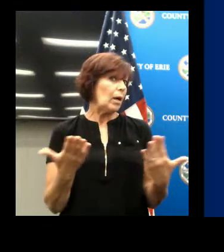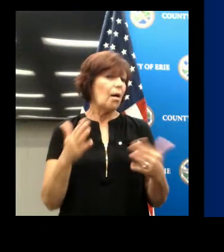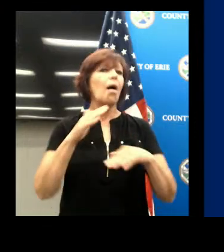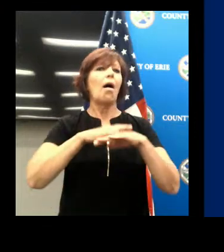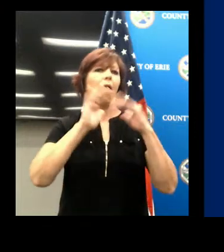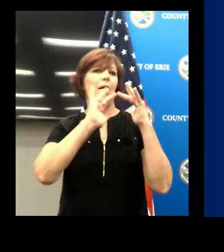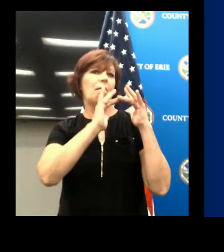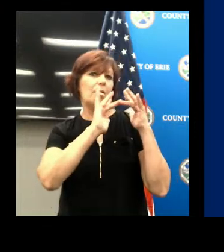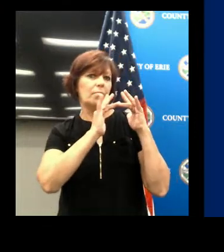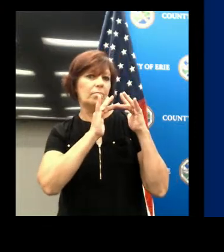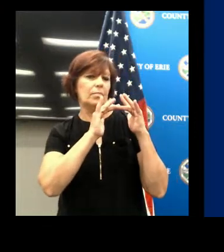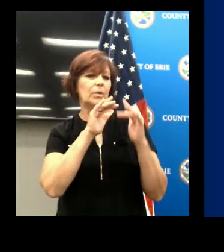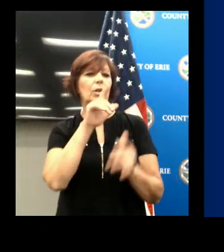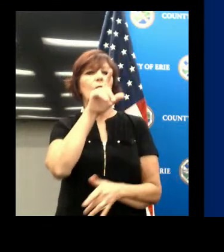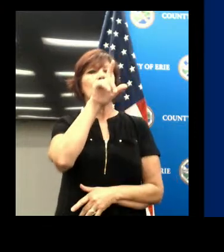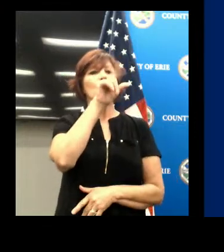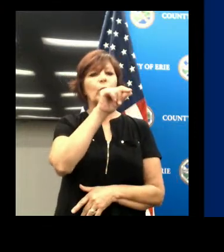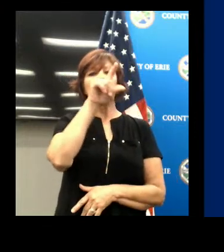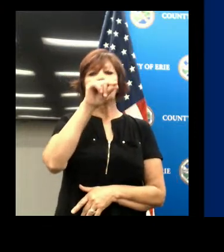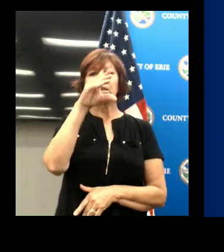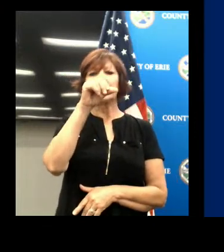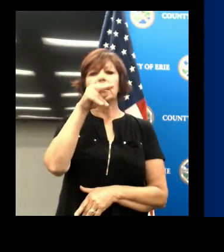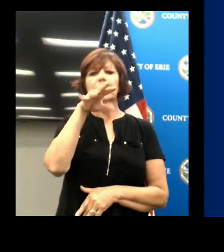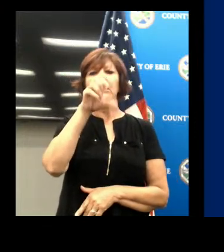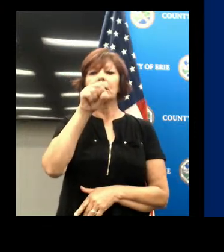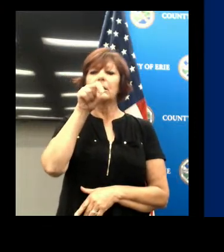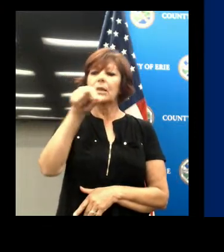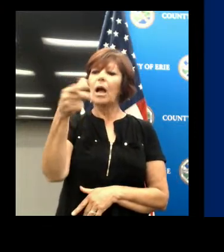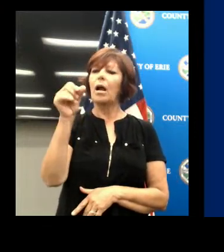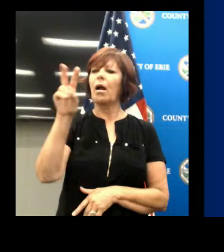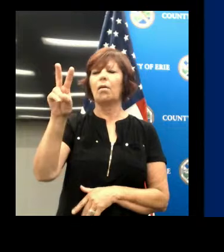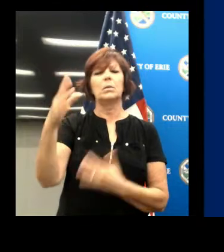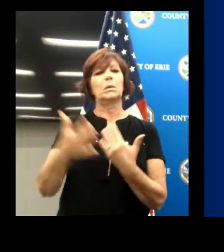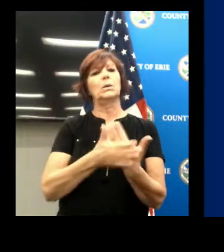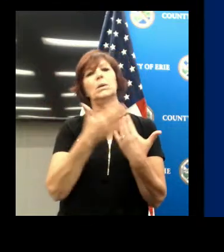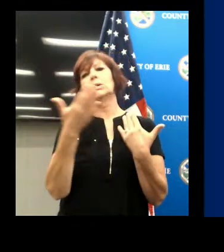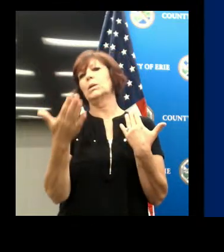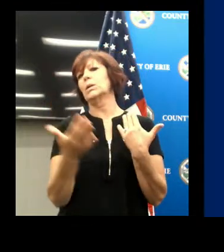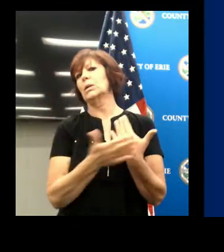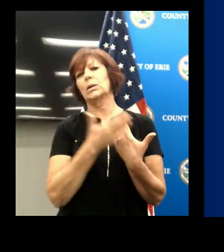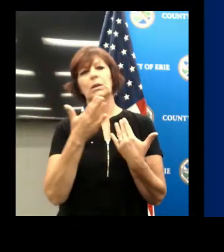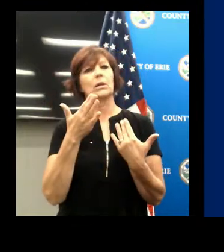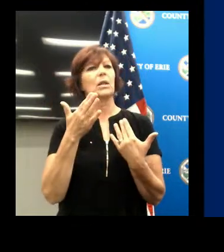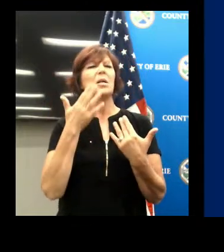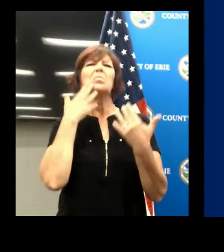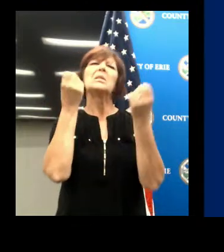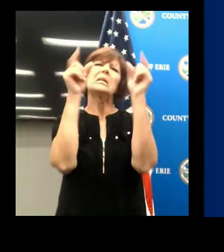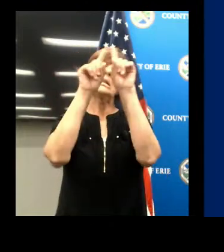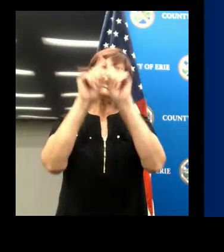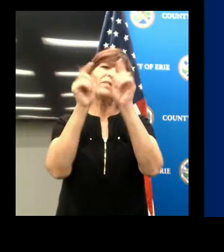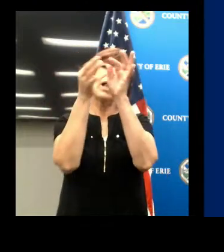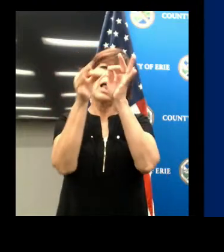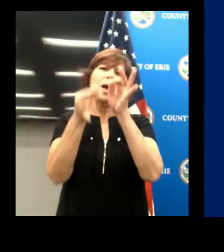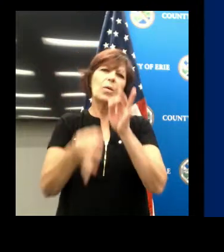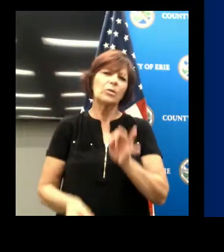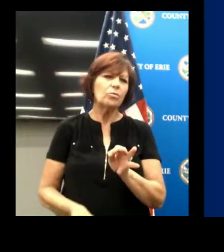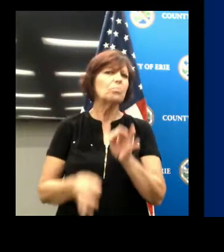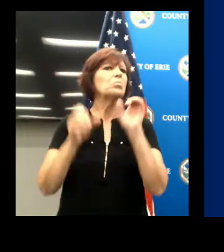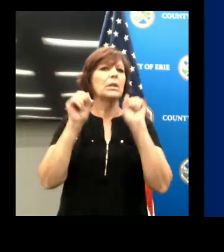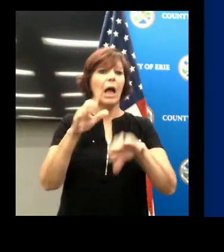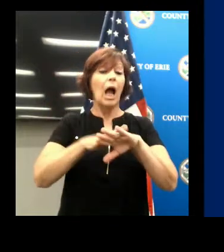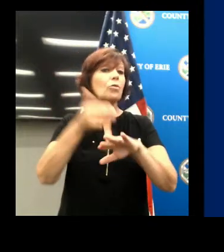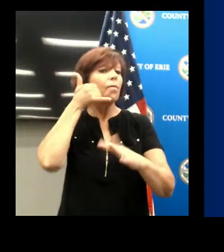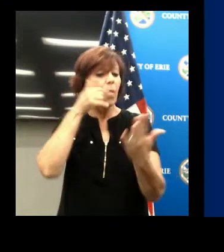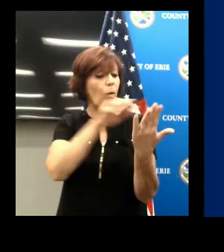online. You can go to 2020census.gov. It's the easiest, most way, has multiple languages that are available, and you can do it on your